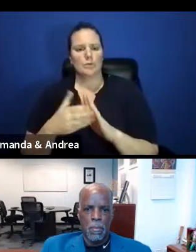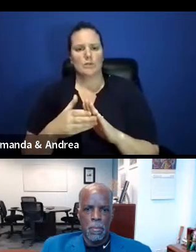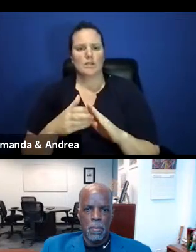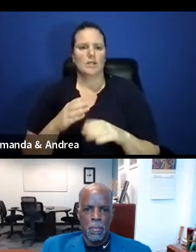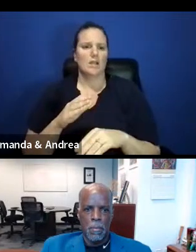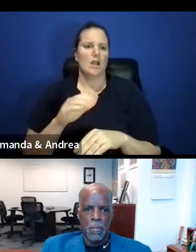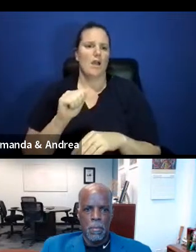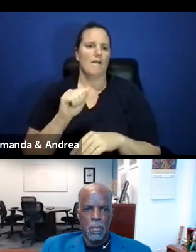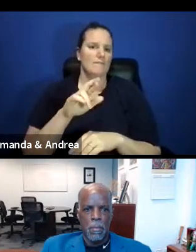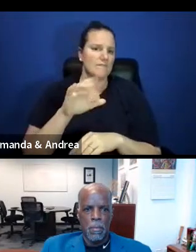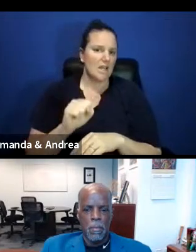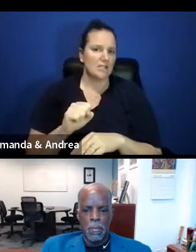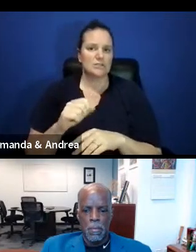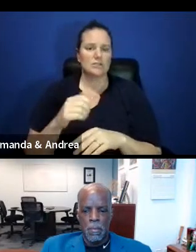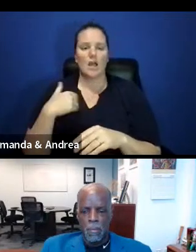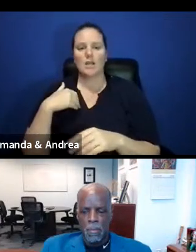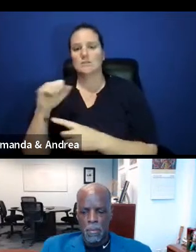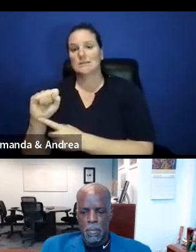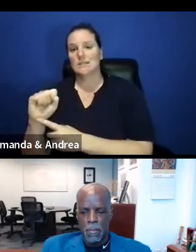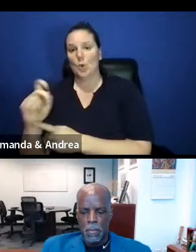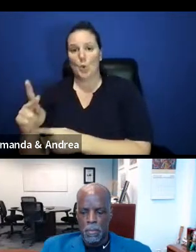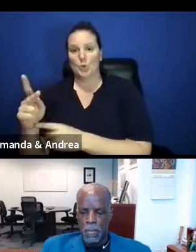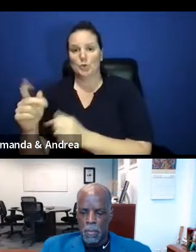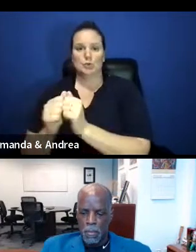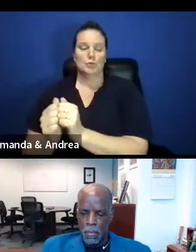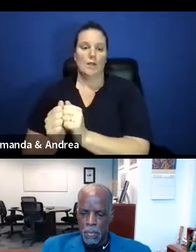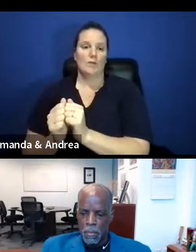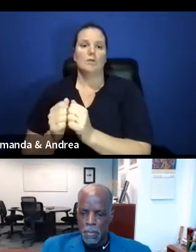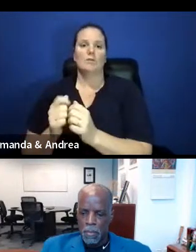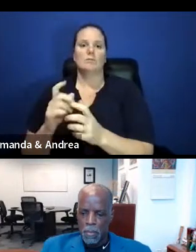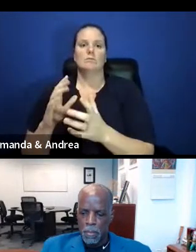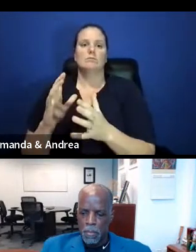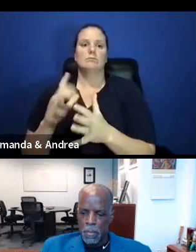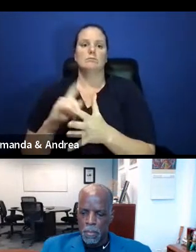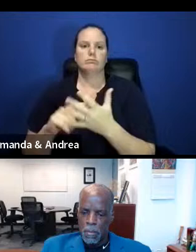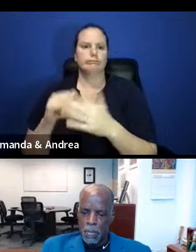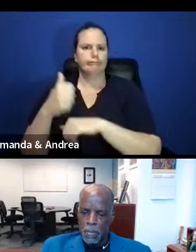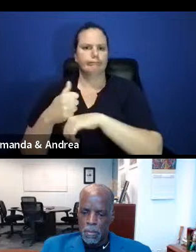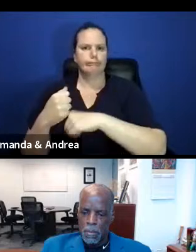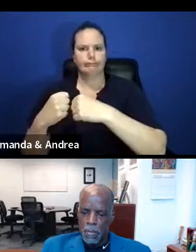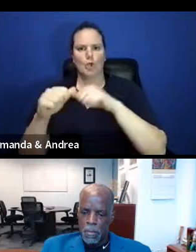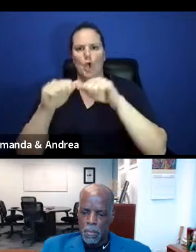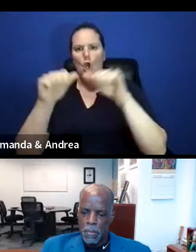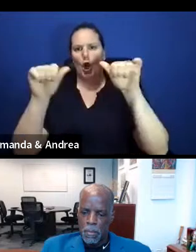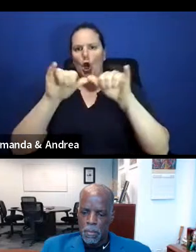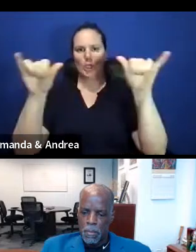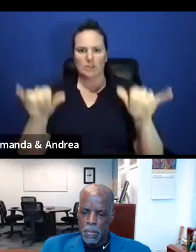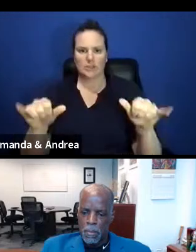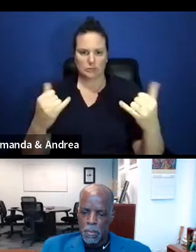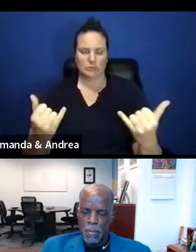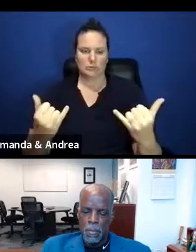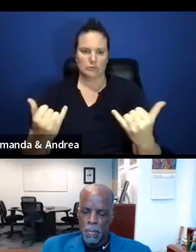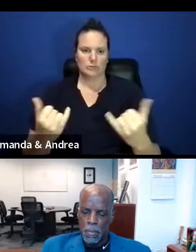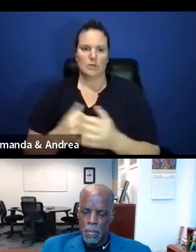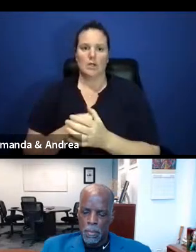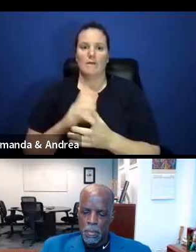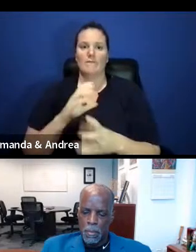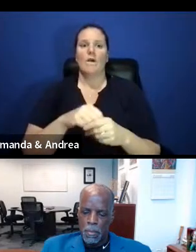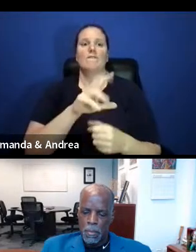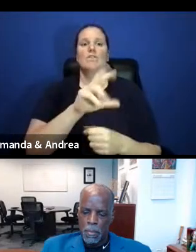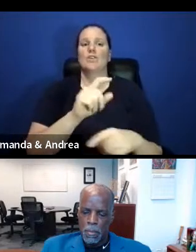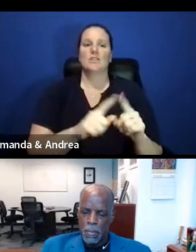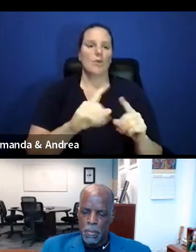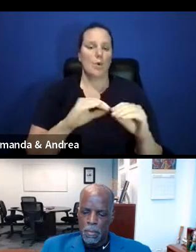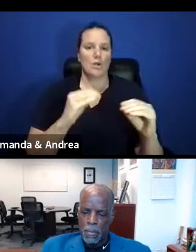internal stakeholders together and really sort of laid out the architecture that we have today, which includes now close to 30 different